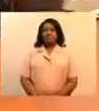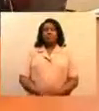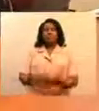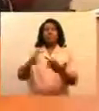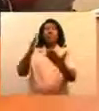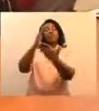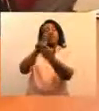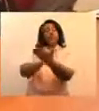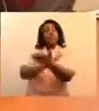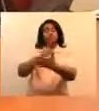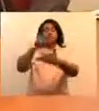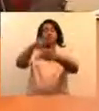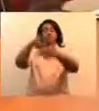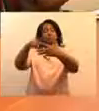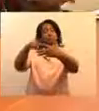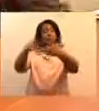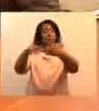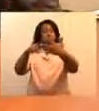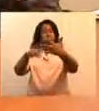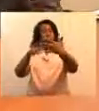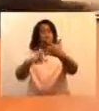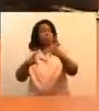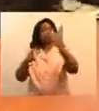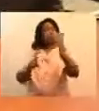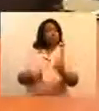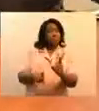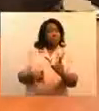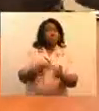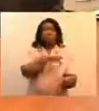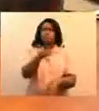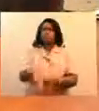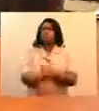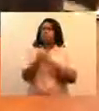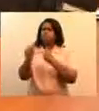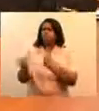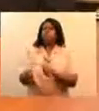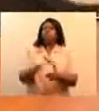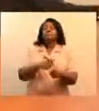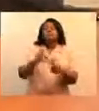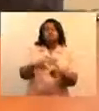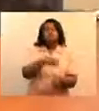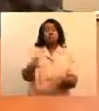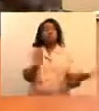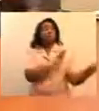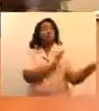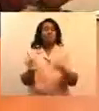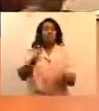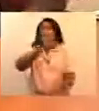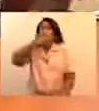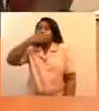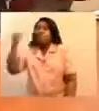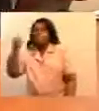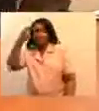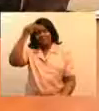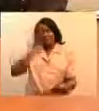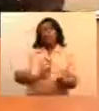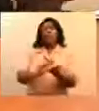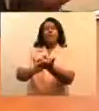these guidelines, you will be better prepared to participate in mediation, and the Commission will be better